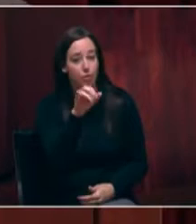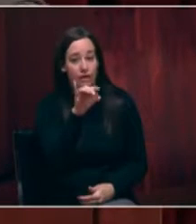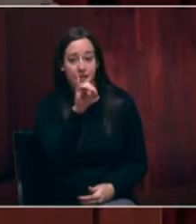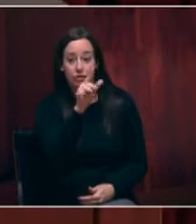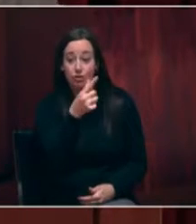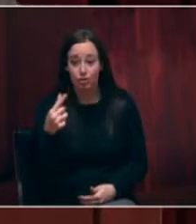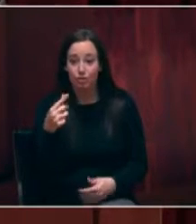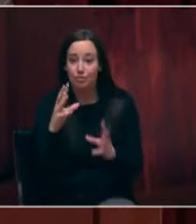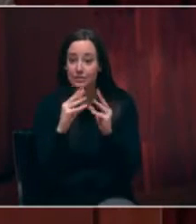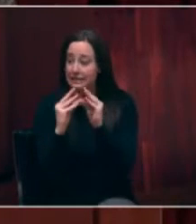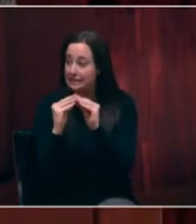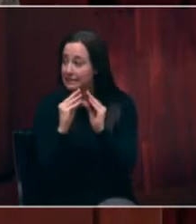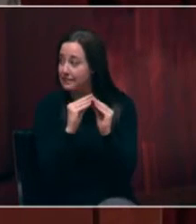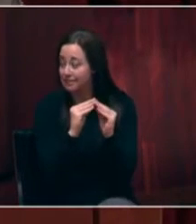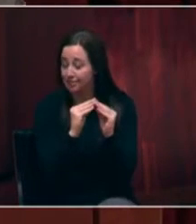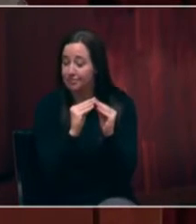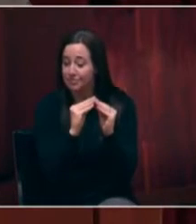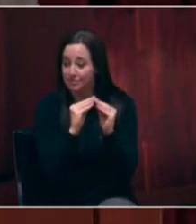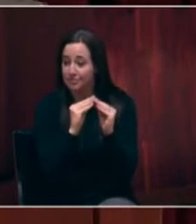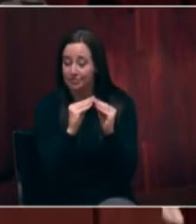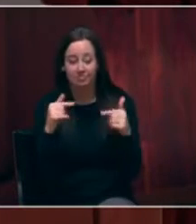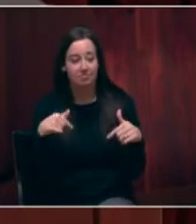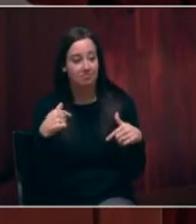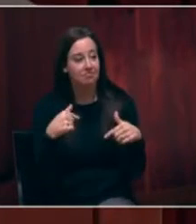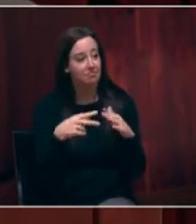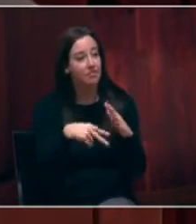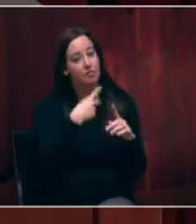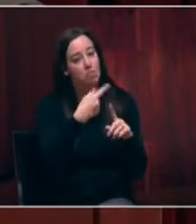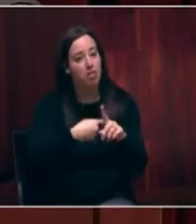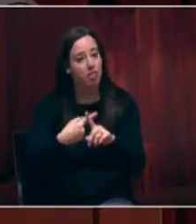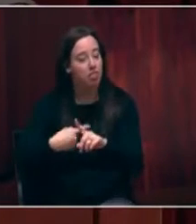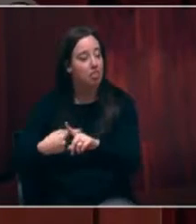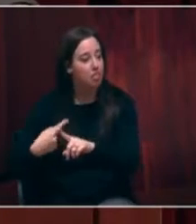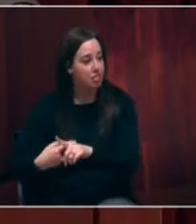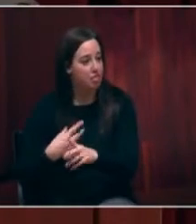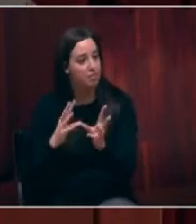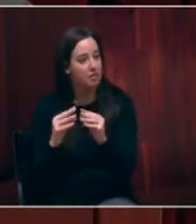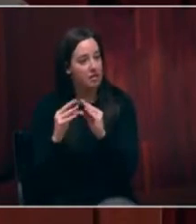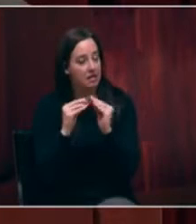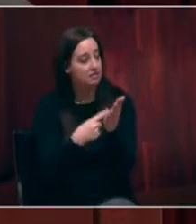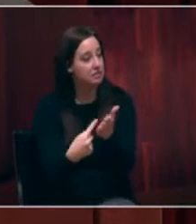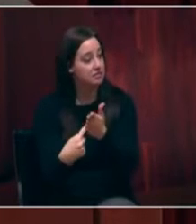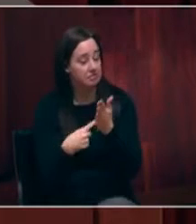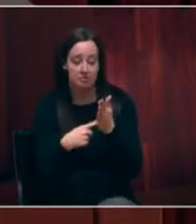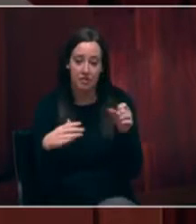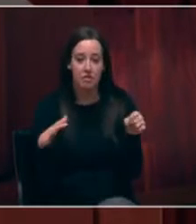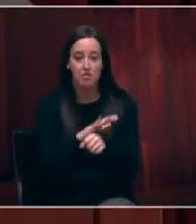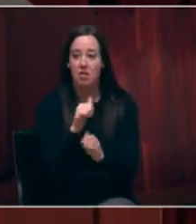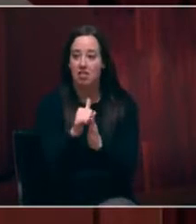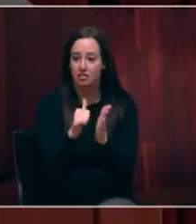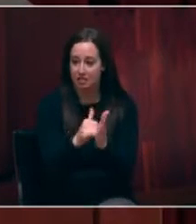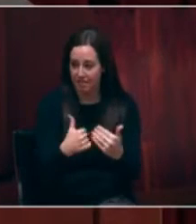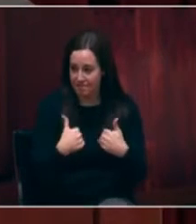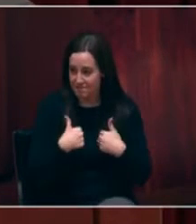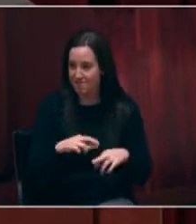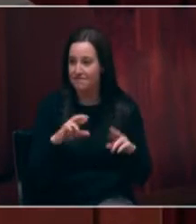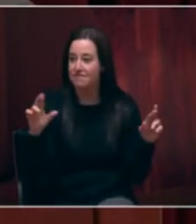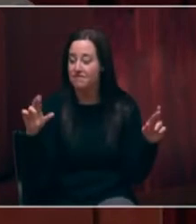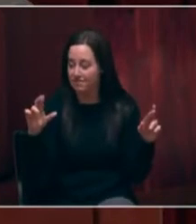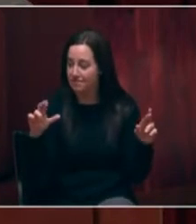meeting. And it is our bi-monthly records and information discussion group. We have a full agenda for you today.